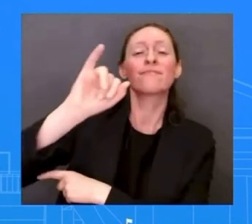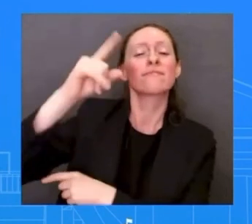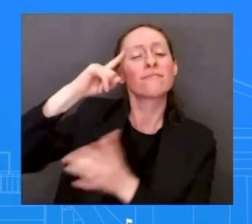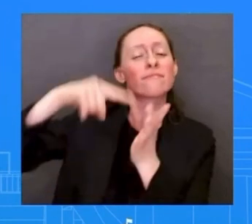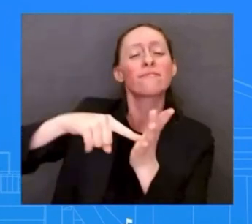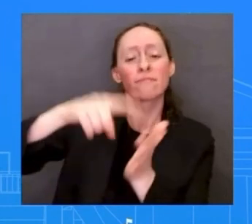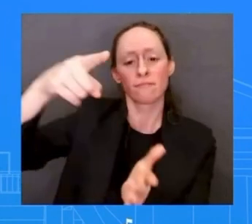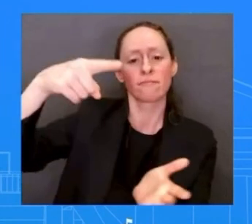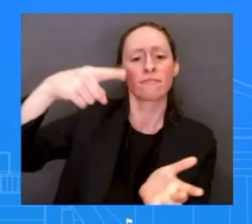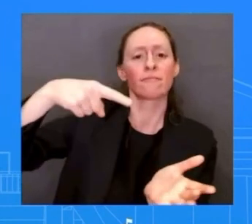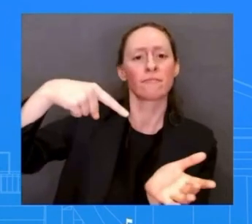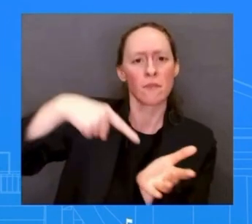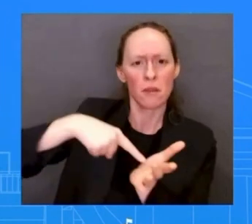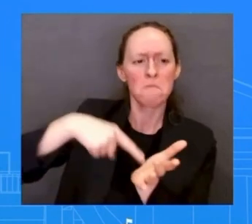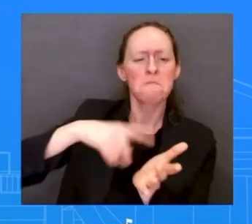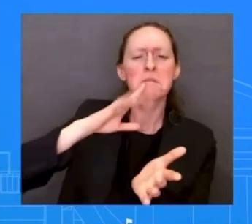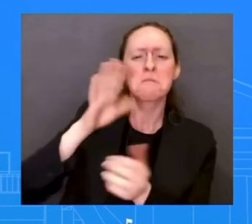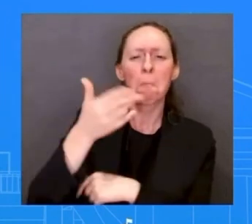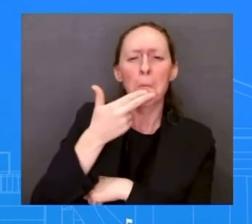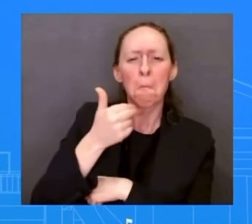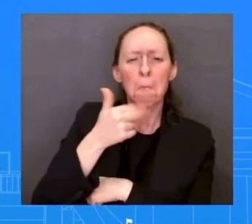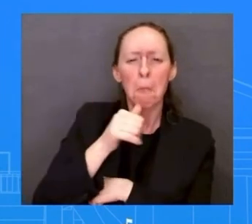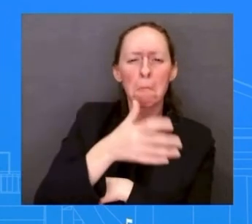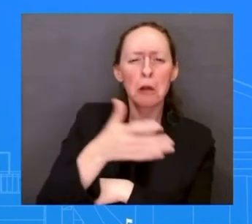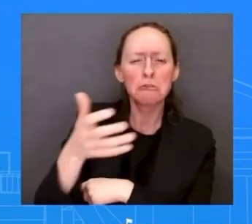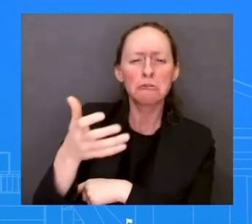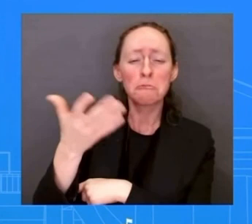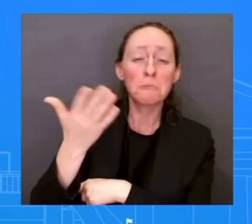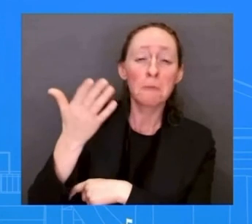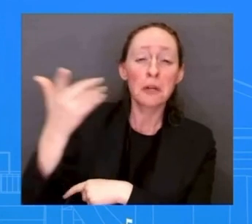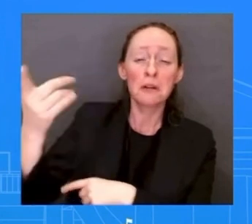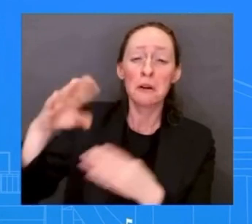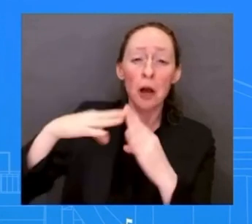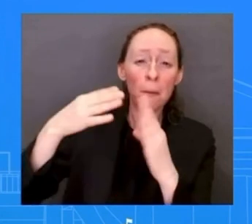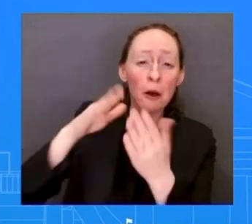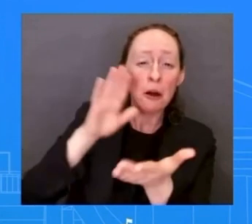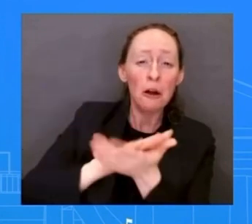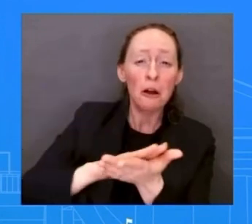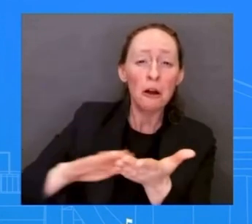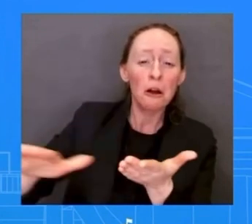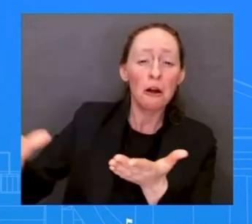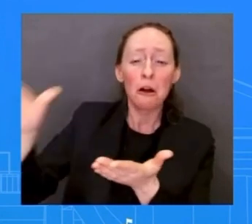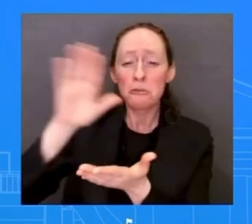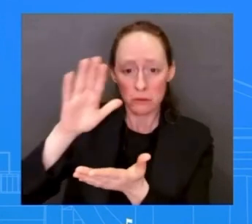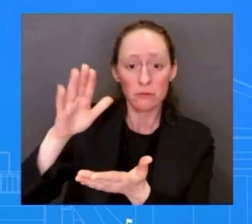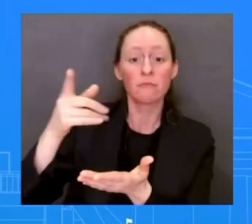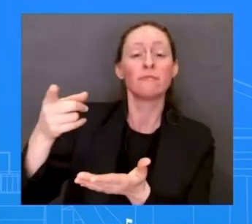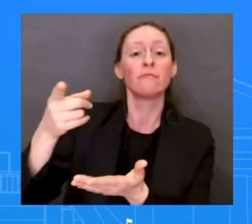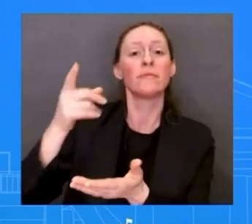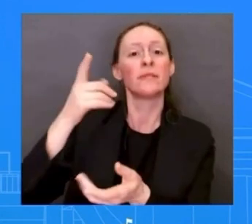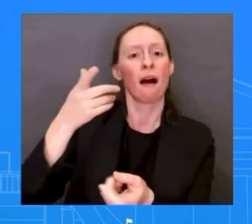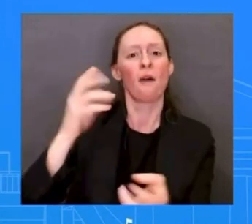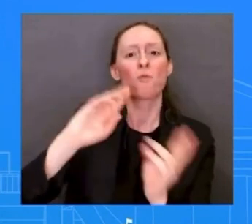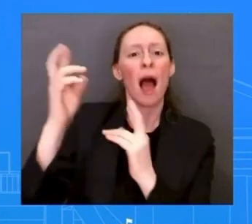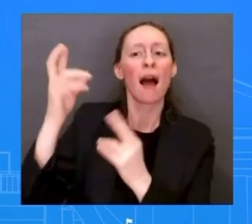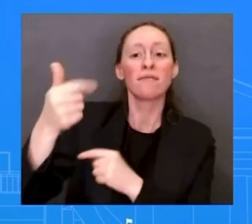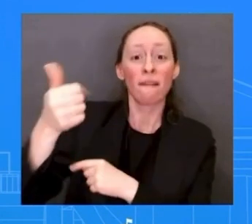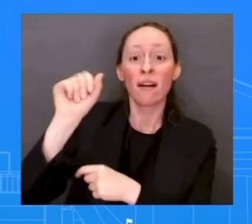faster pathway to getting your loans forgiven, such that the typical community college student is going to get their loans forgiven within 10 years.